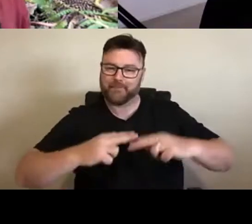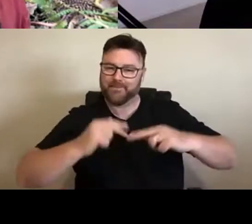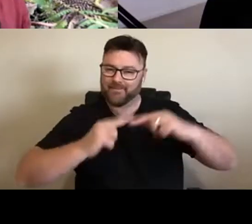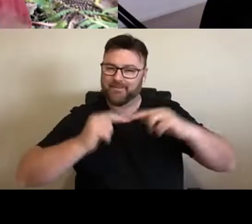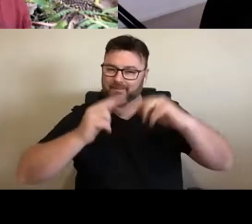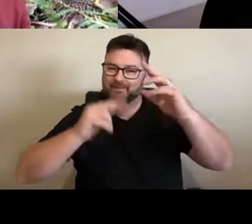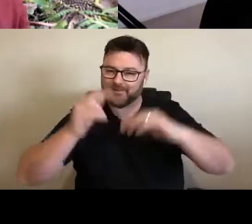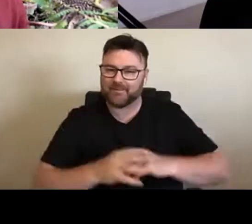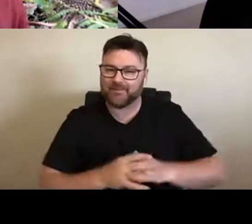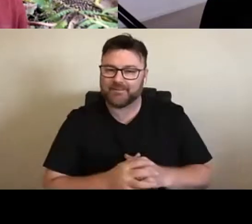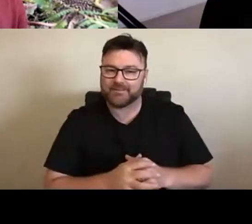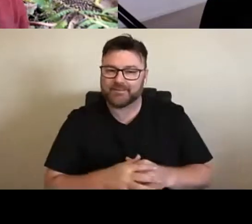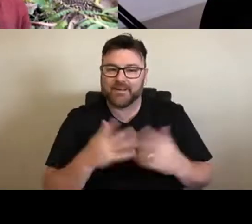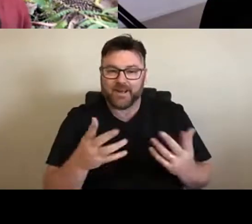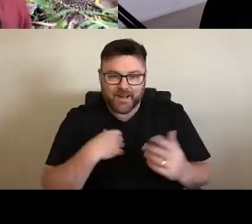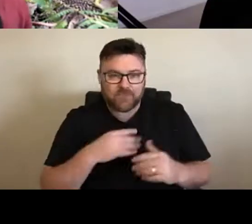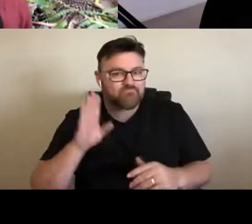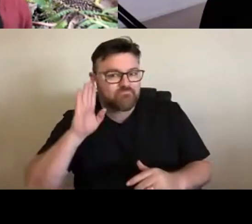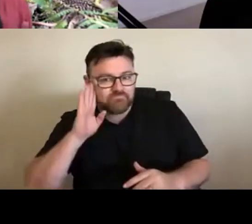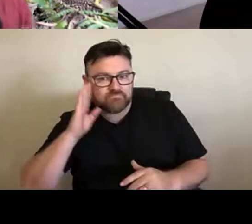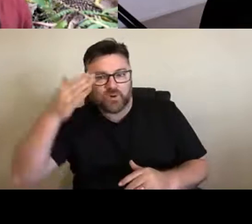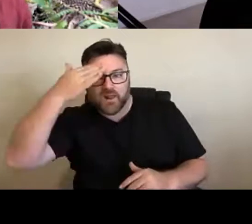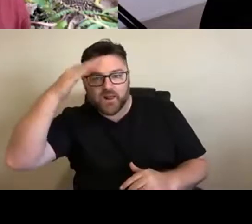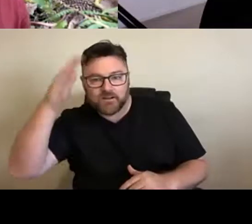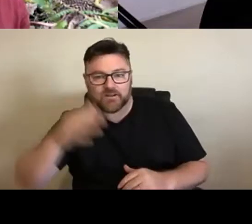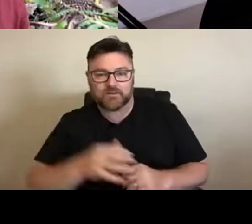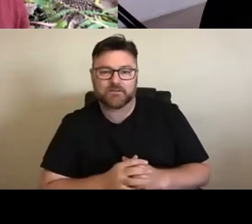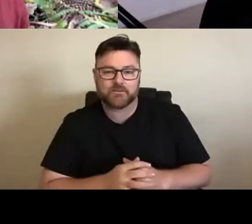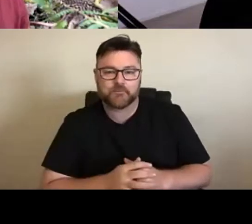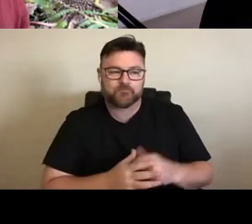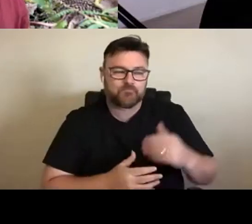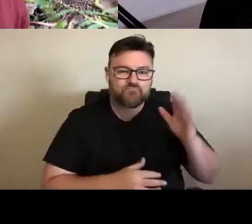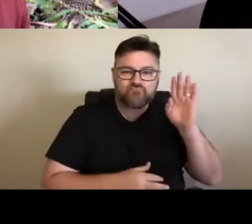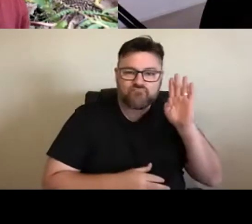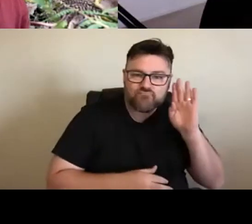you know, then it's active listening to elders, it's active listening to kind of traditional owners.